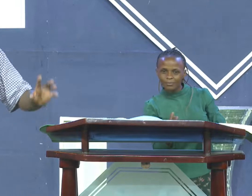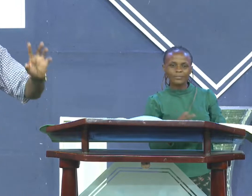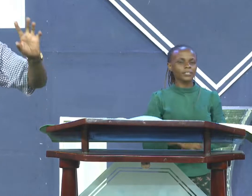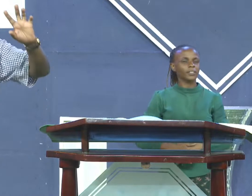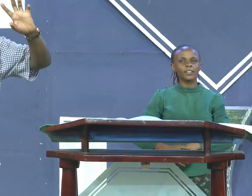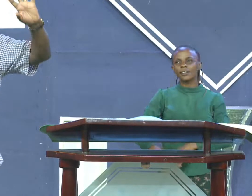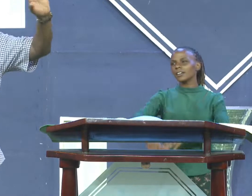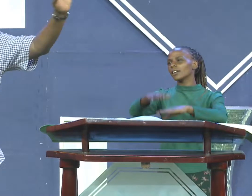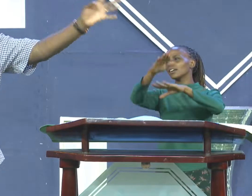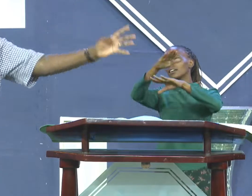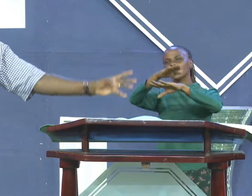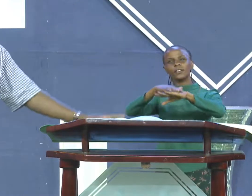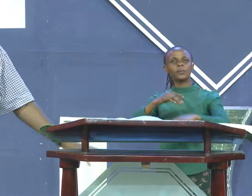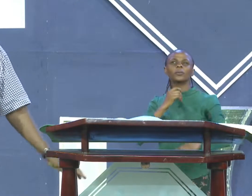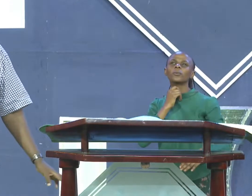then he called out for